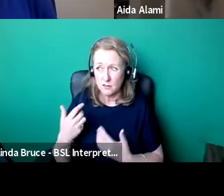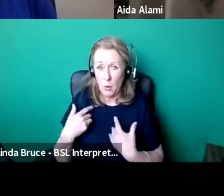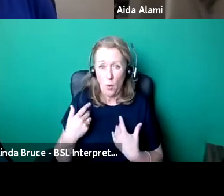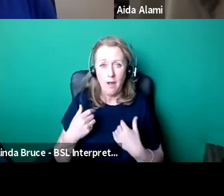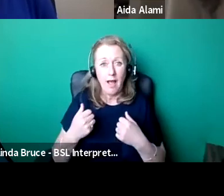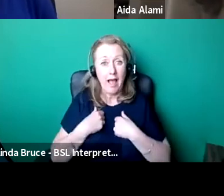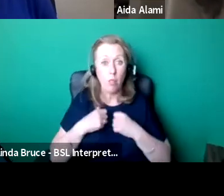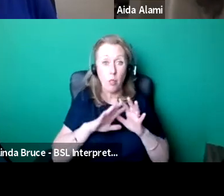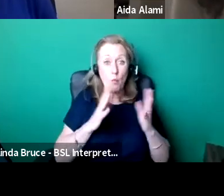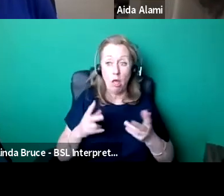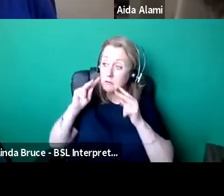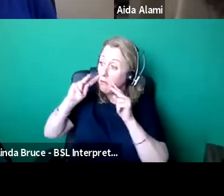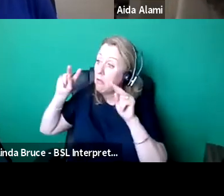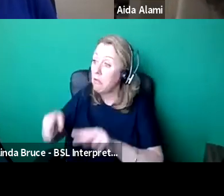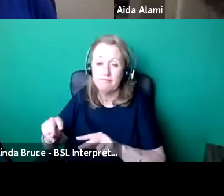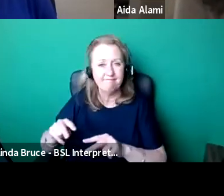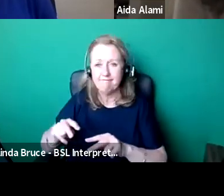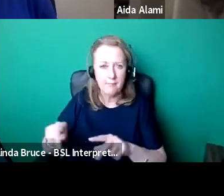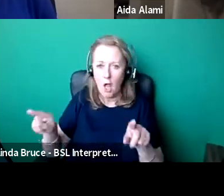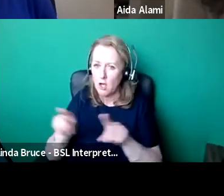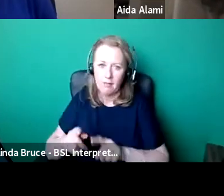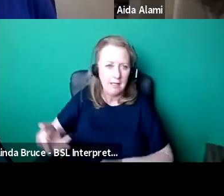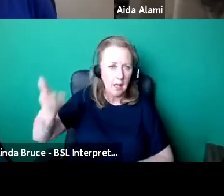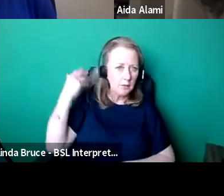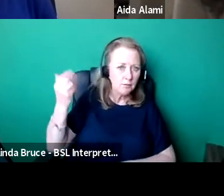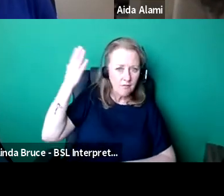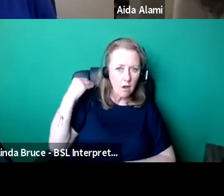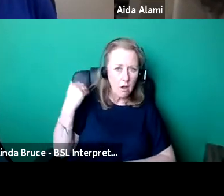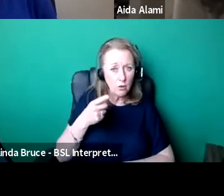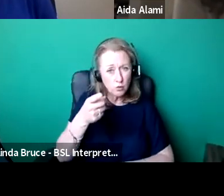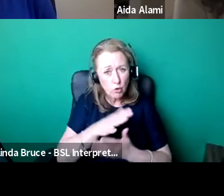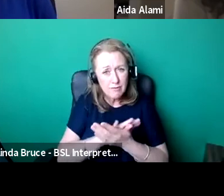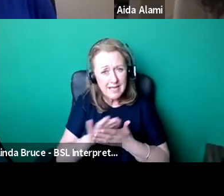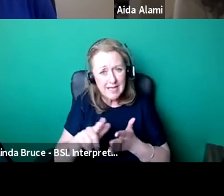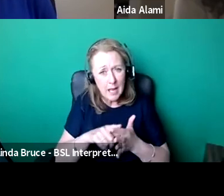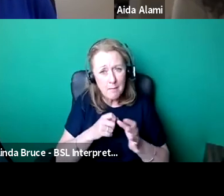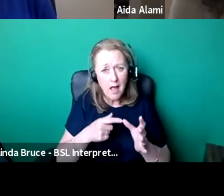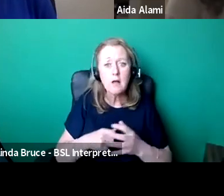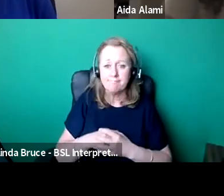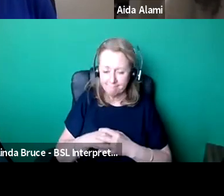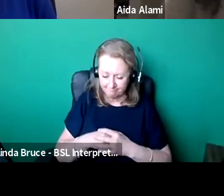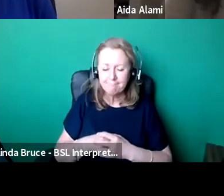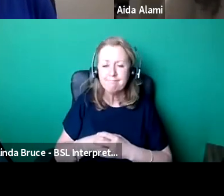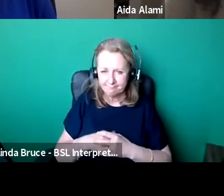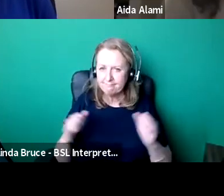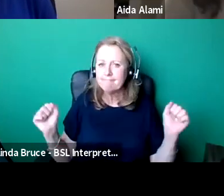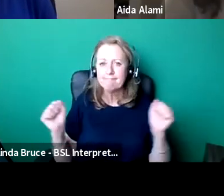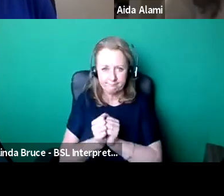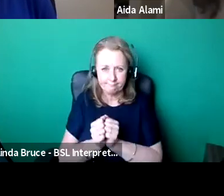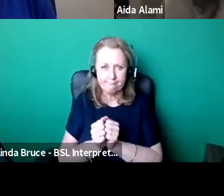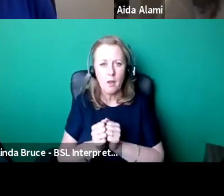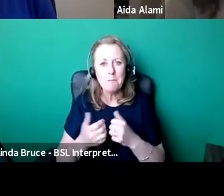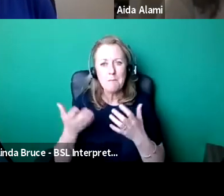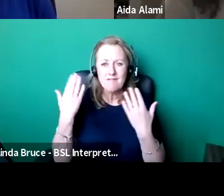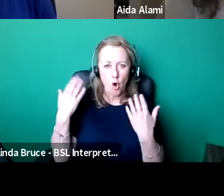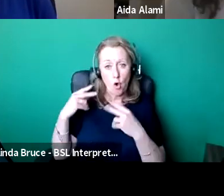in the, at the, to the same extent that it was previously. Would you agree with that, Heba? 100%. The attention right now,